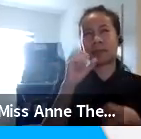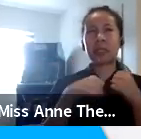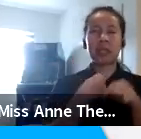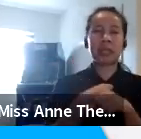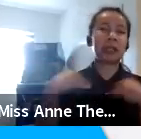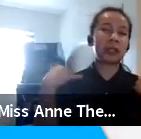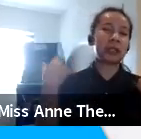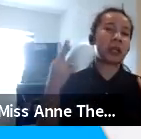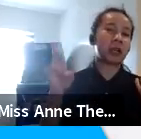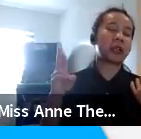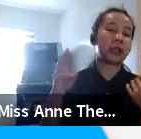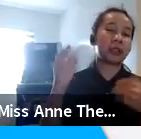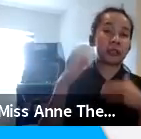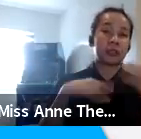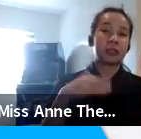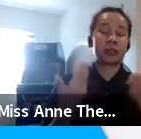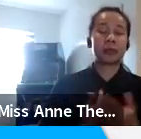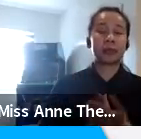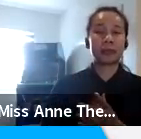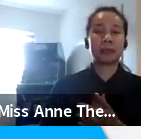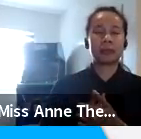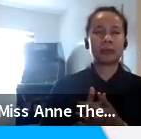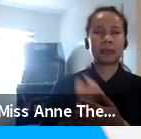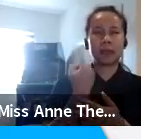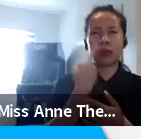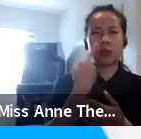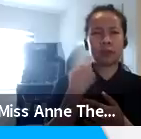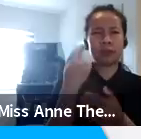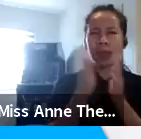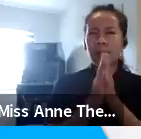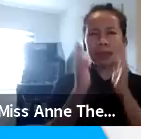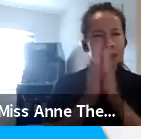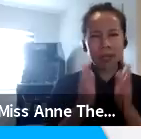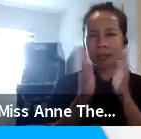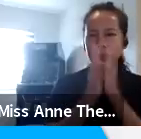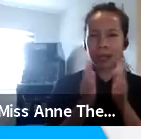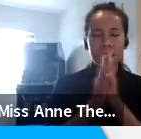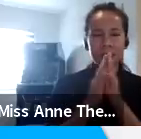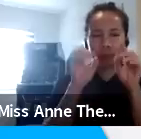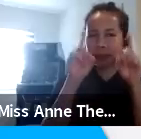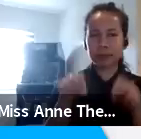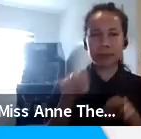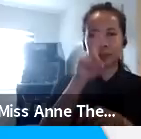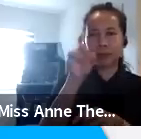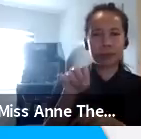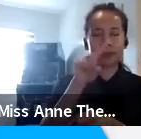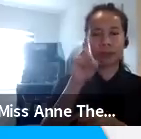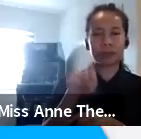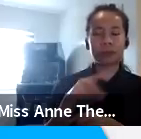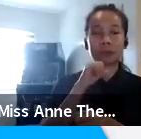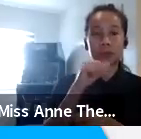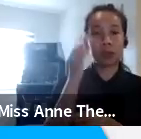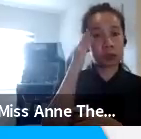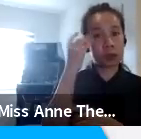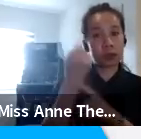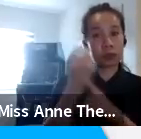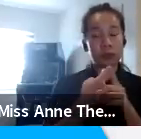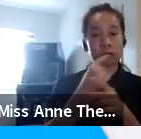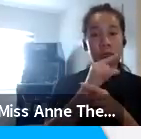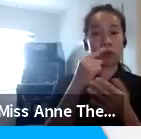time, who kept on asking so many questions, not knowing that she is from the government